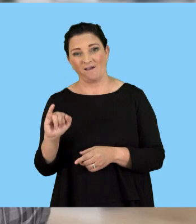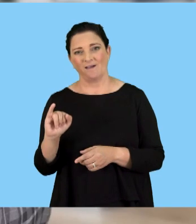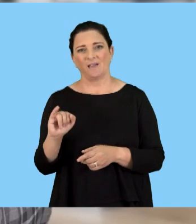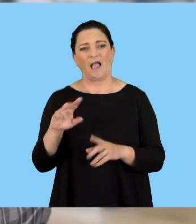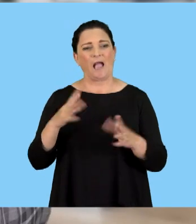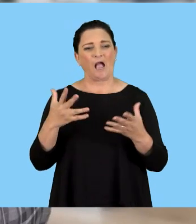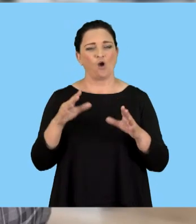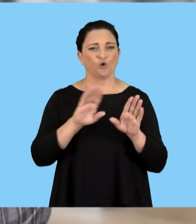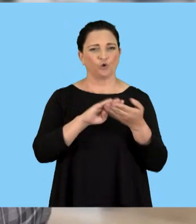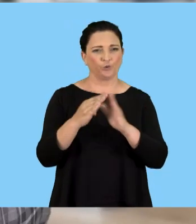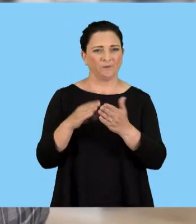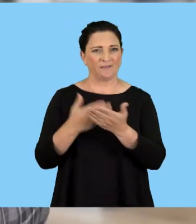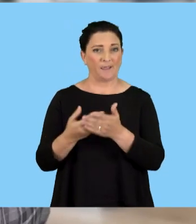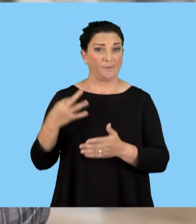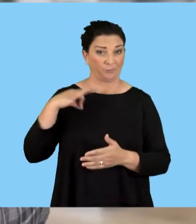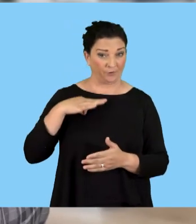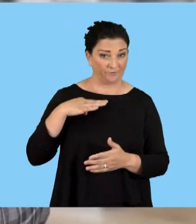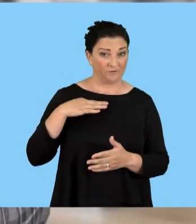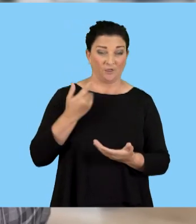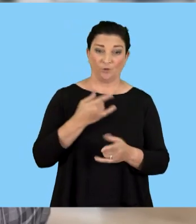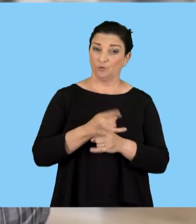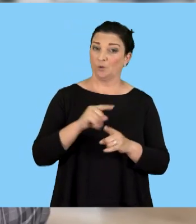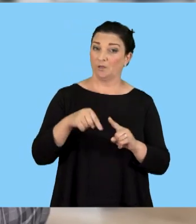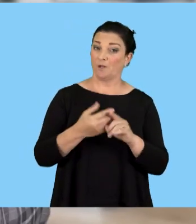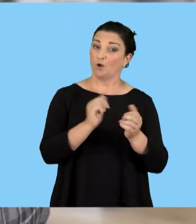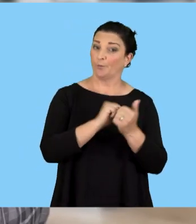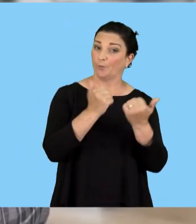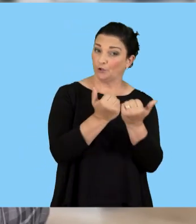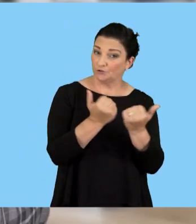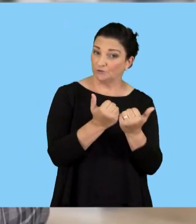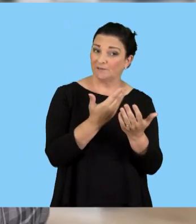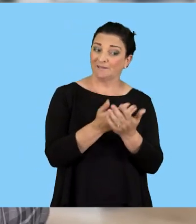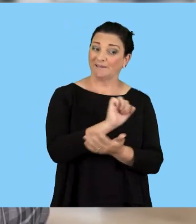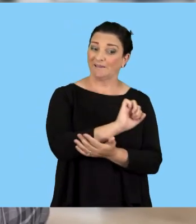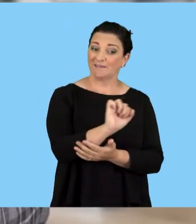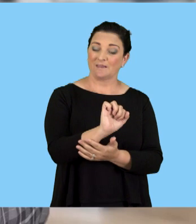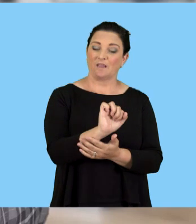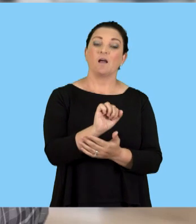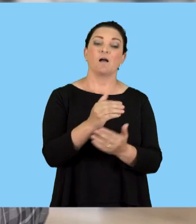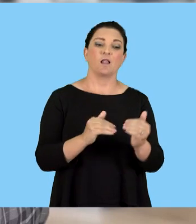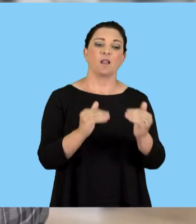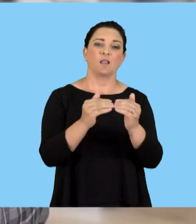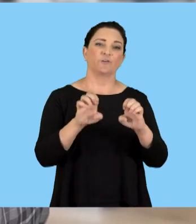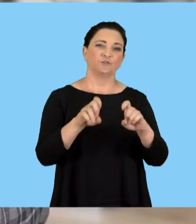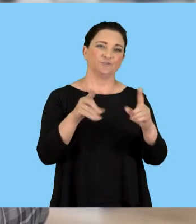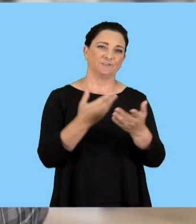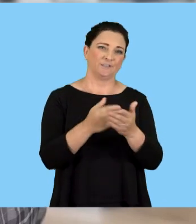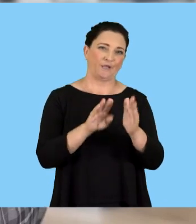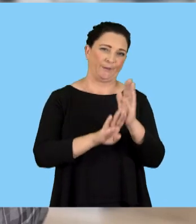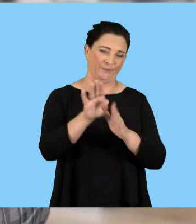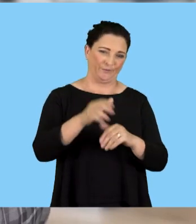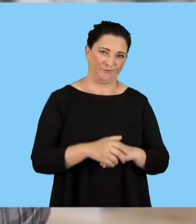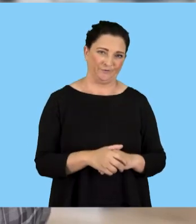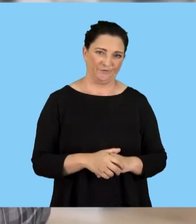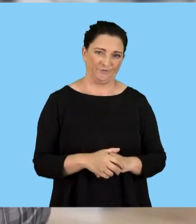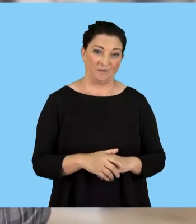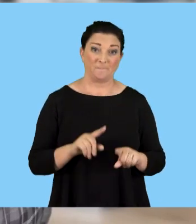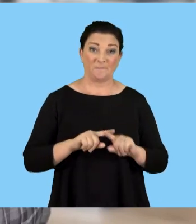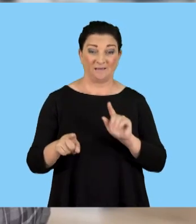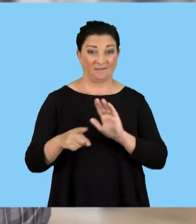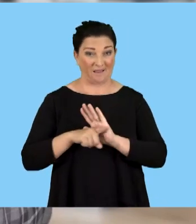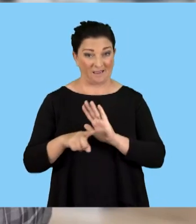the business, to say how will the business benefit from giving back and behaving ethically. And then we also looked into the impact of